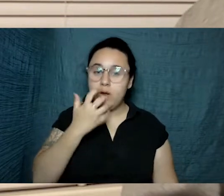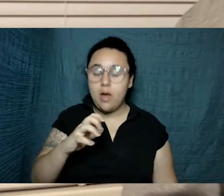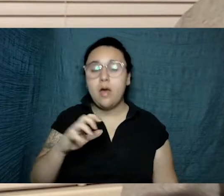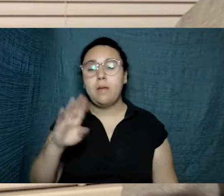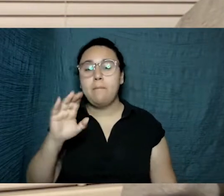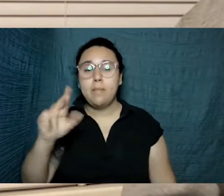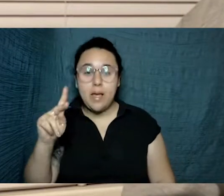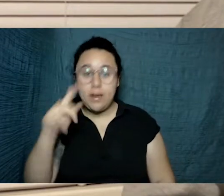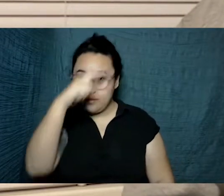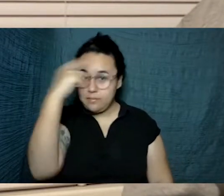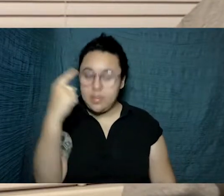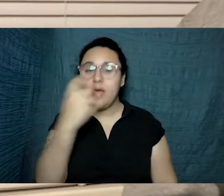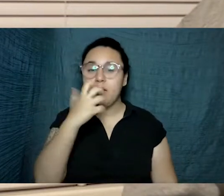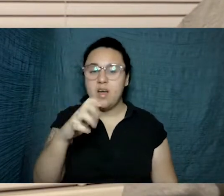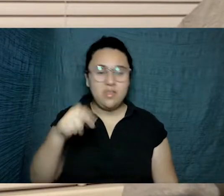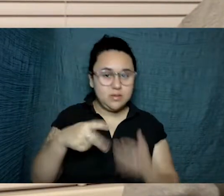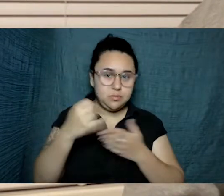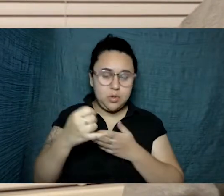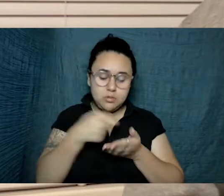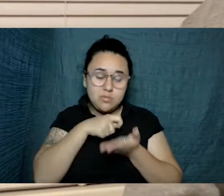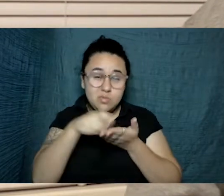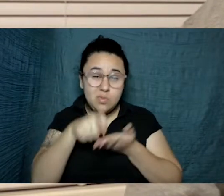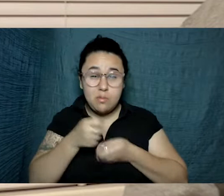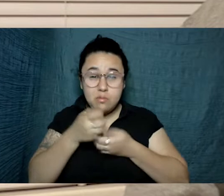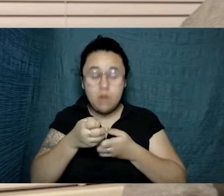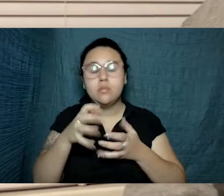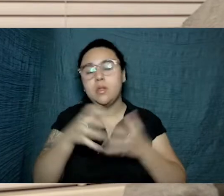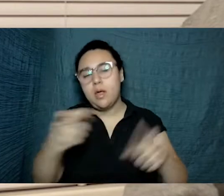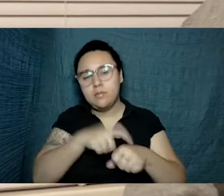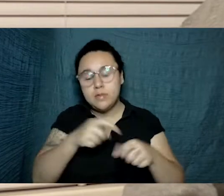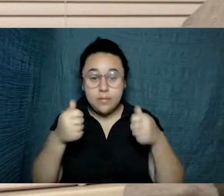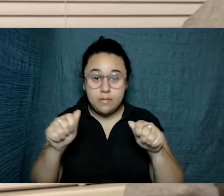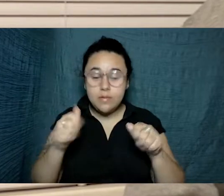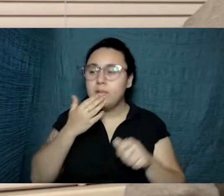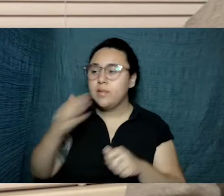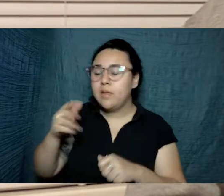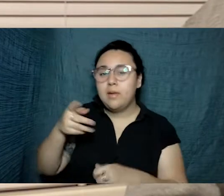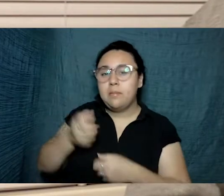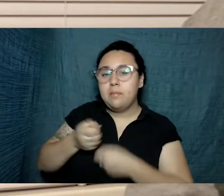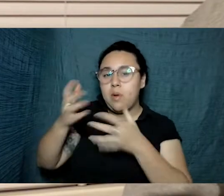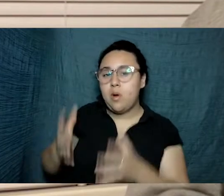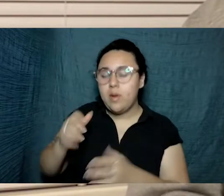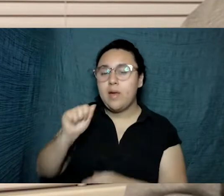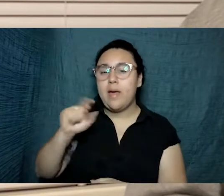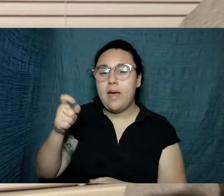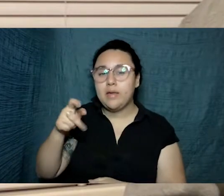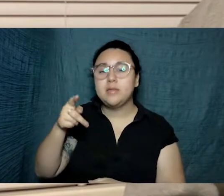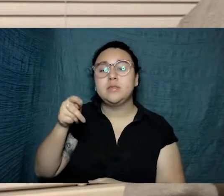project that took a lot of time and effort, and I'd like to thank the poet Alex Trebar for helping